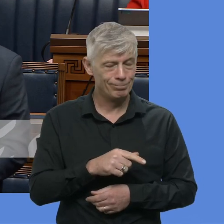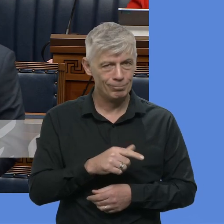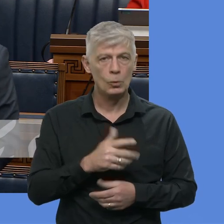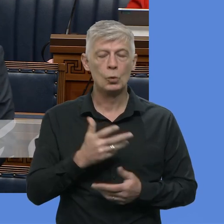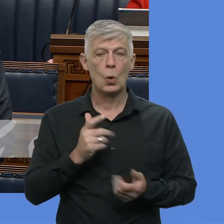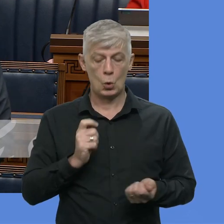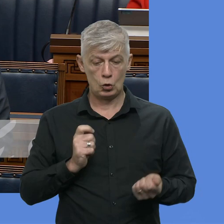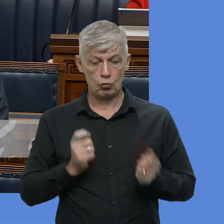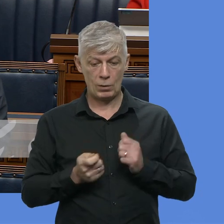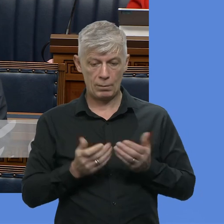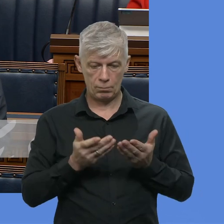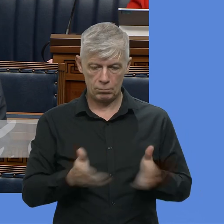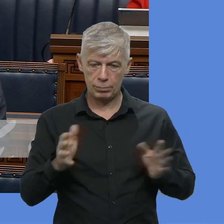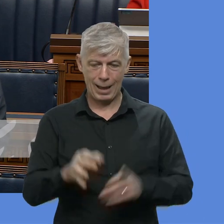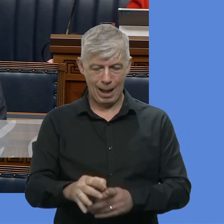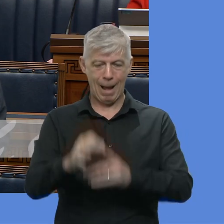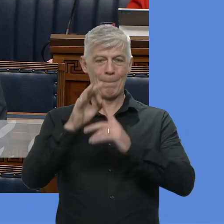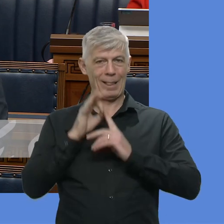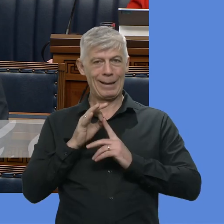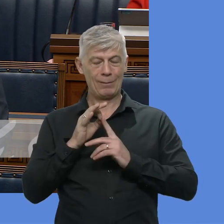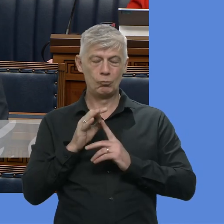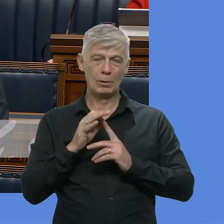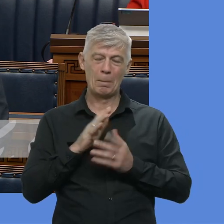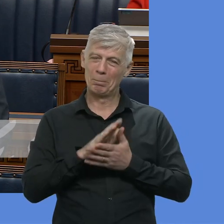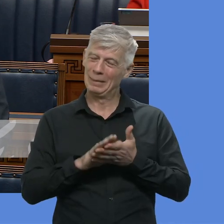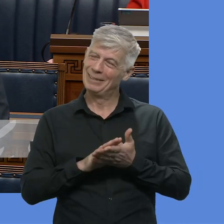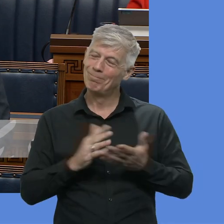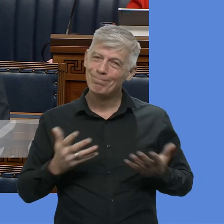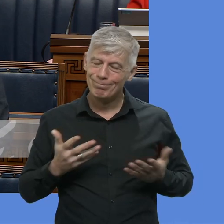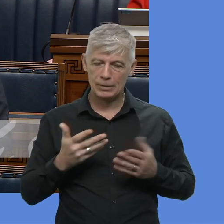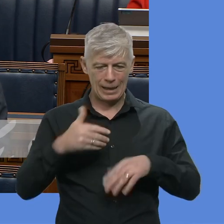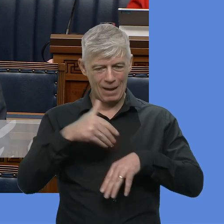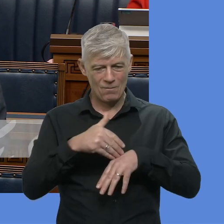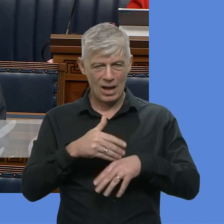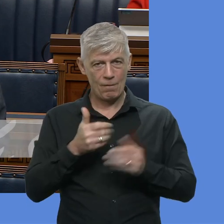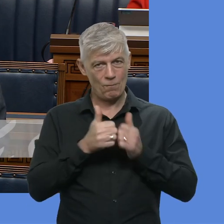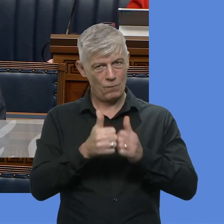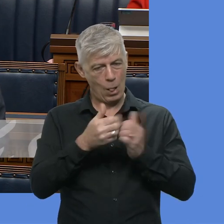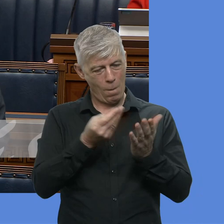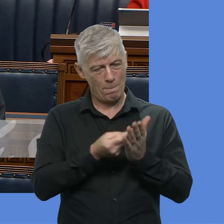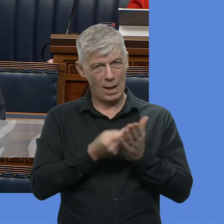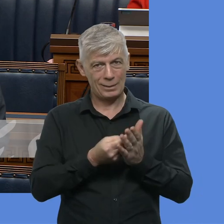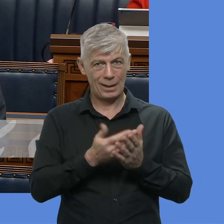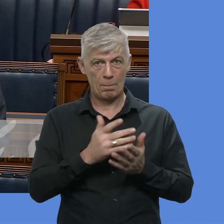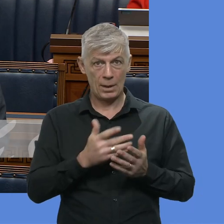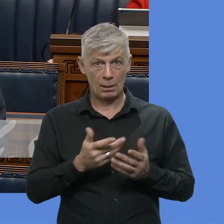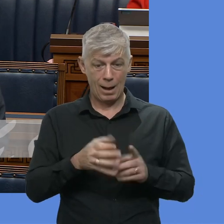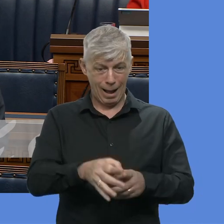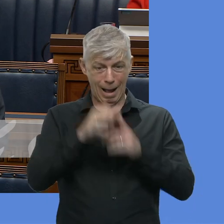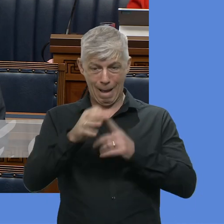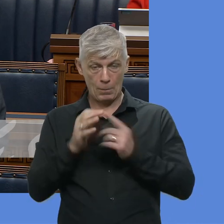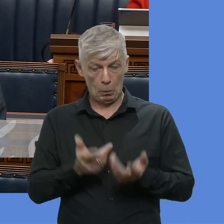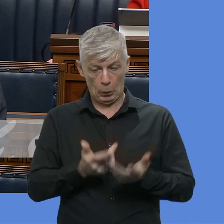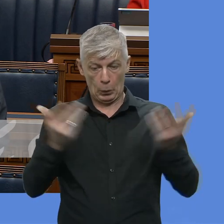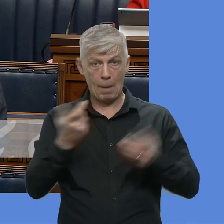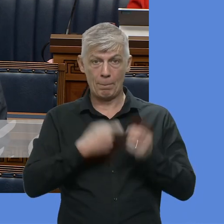change to widen the application of the scheme is likely to impact the value for money assessment of this scheme and be